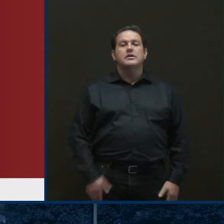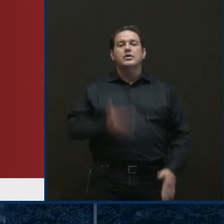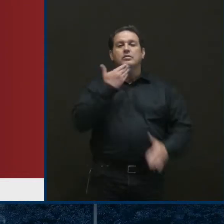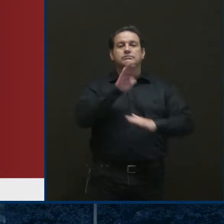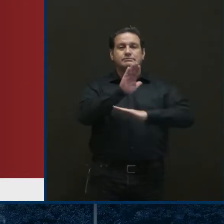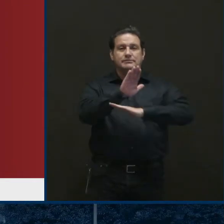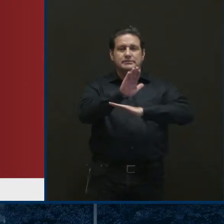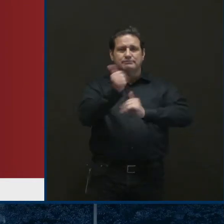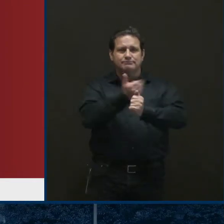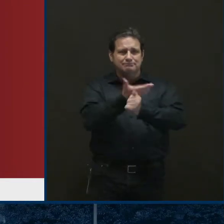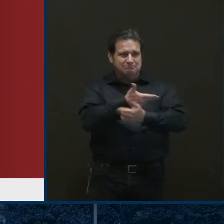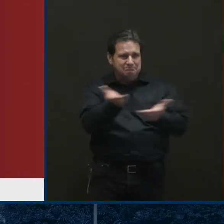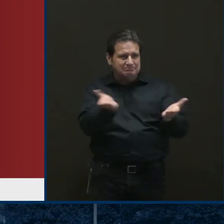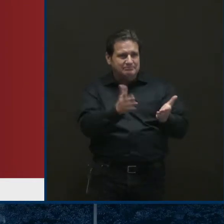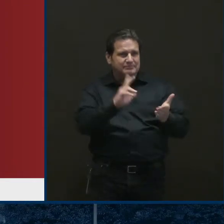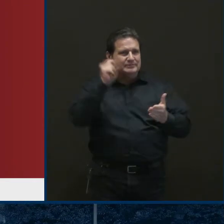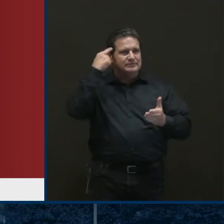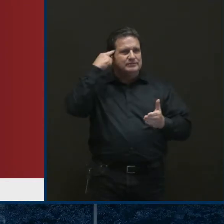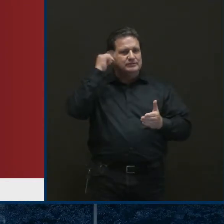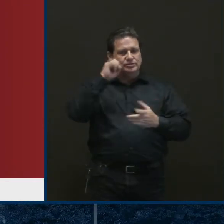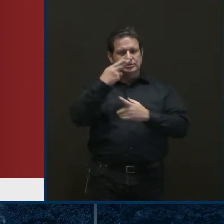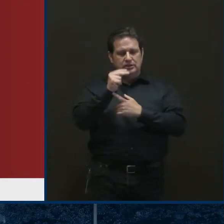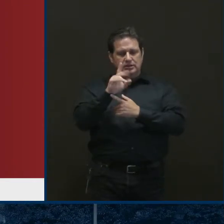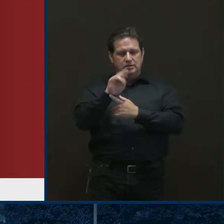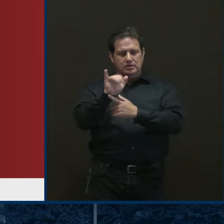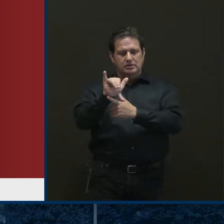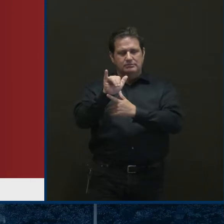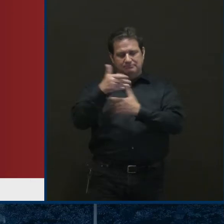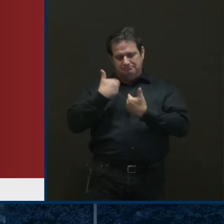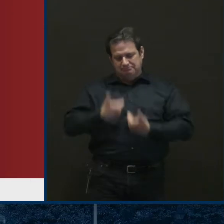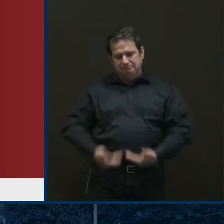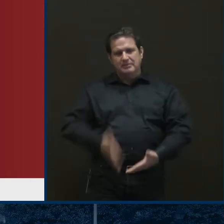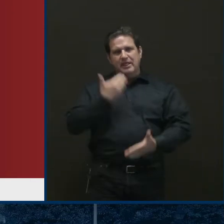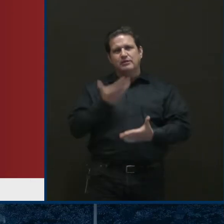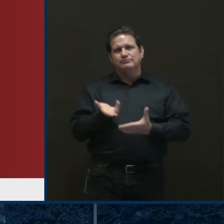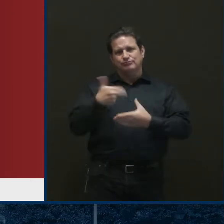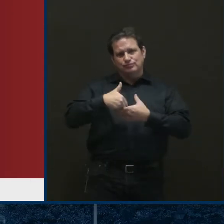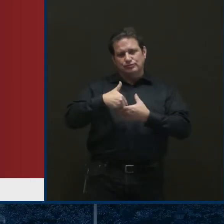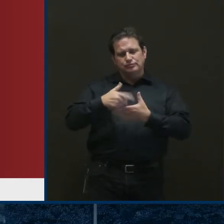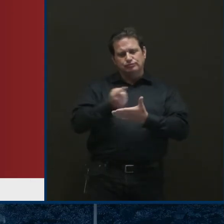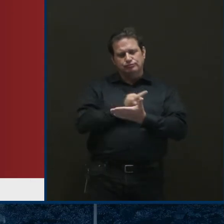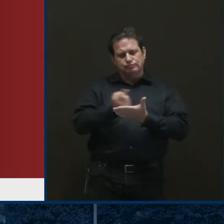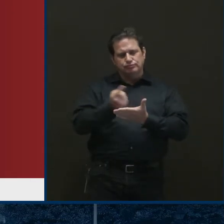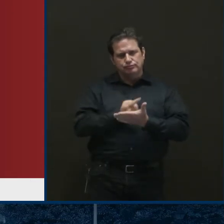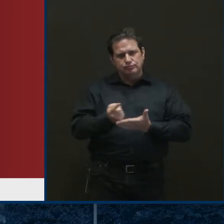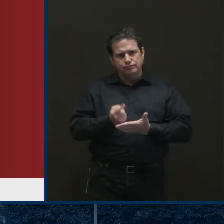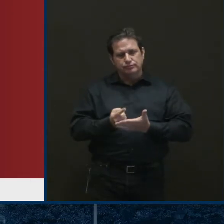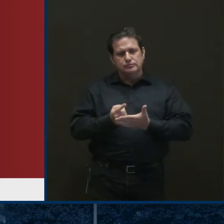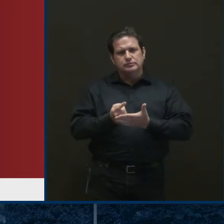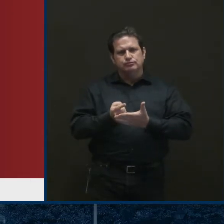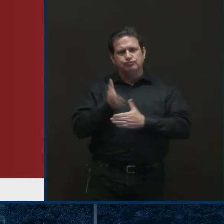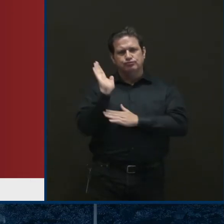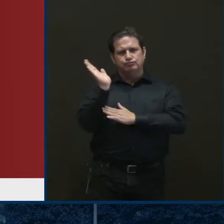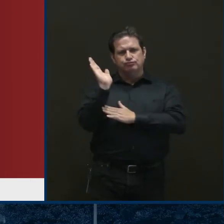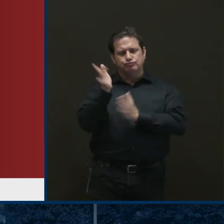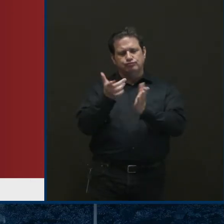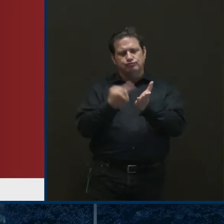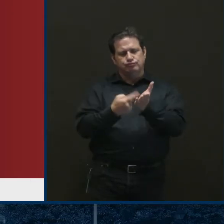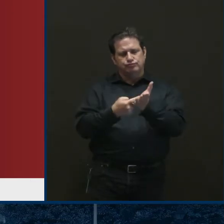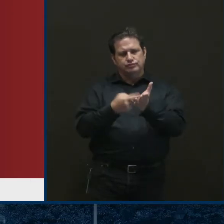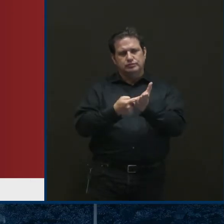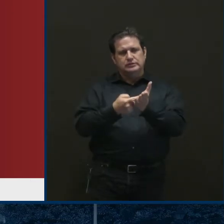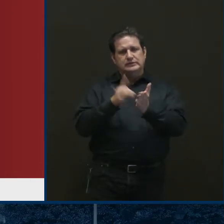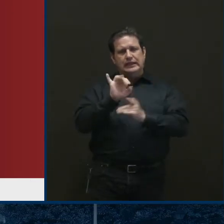Good afternoon, everyone. I'm Governor John Carney. Thank you for joining us today for our weekly press conference on